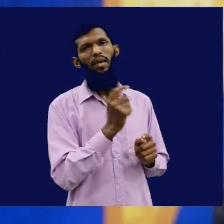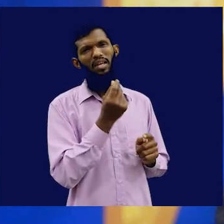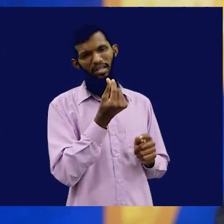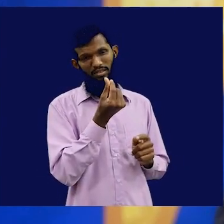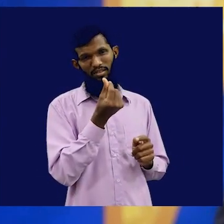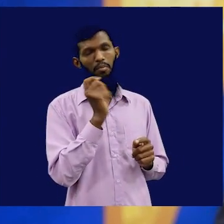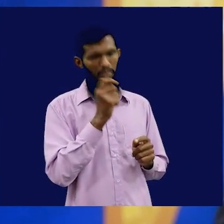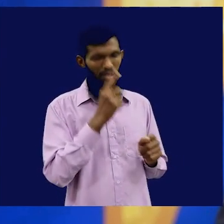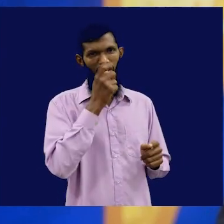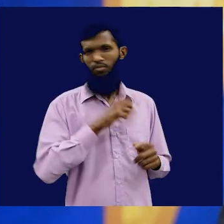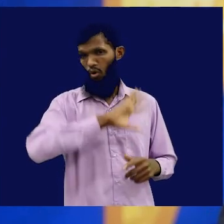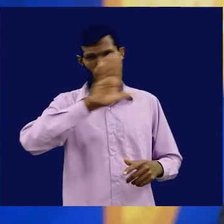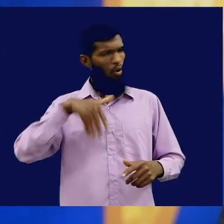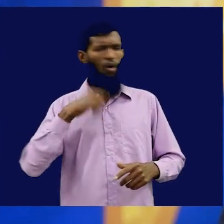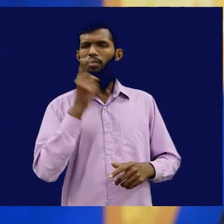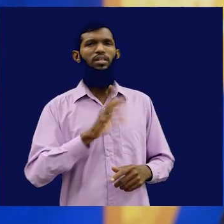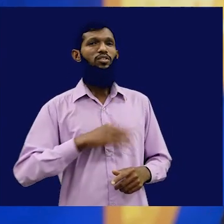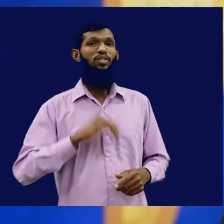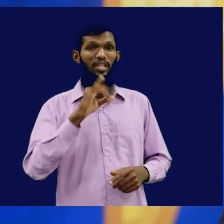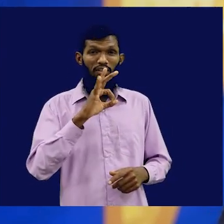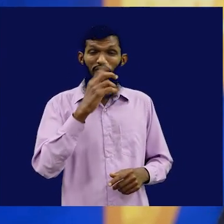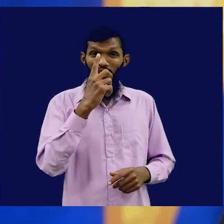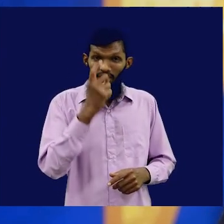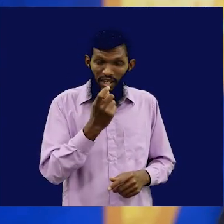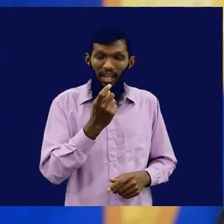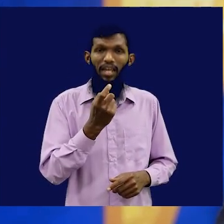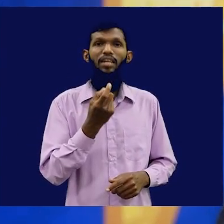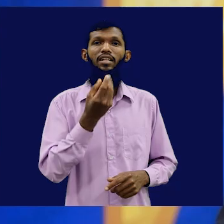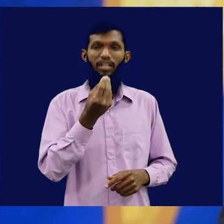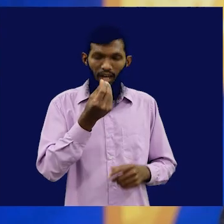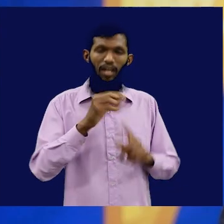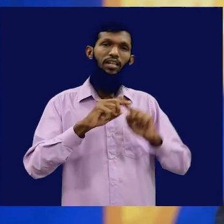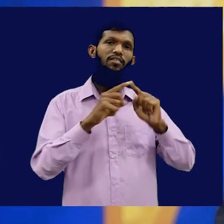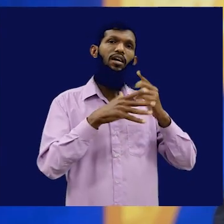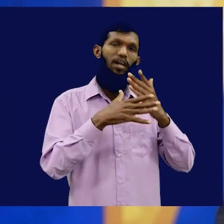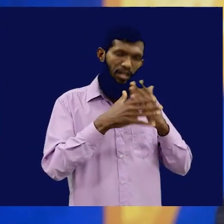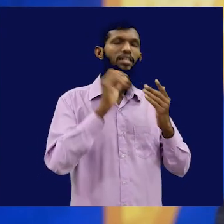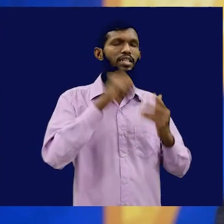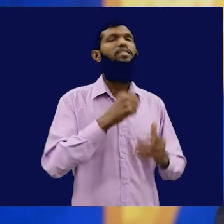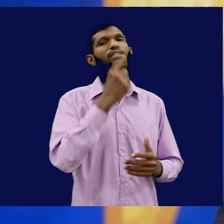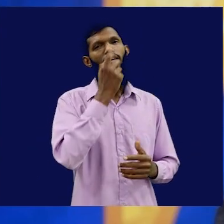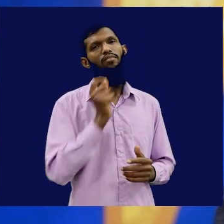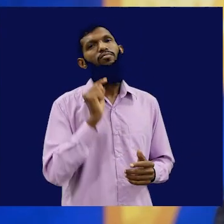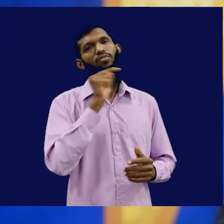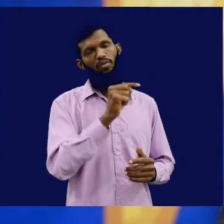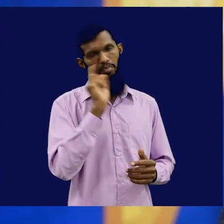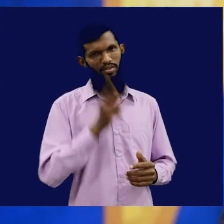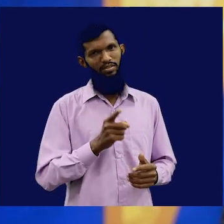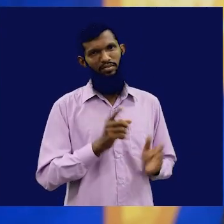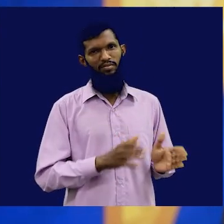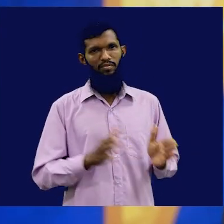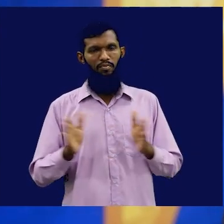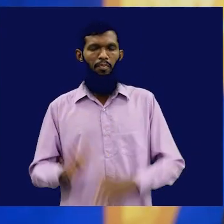the expenses. So it's not obligatory upon everybody, only to those who can afford